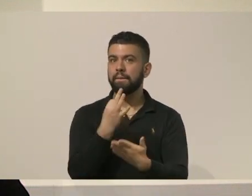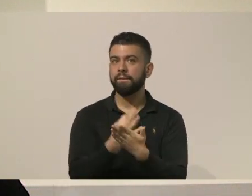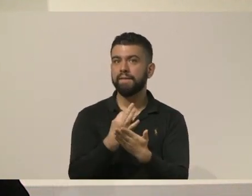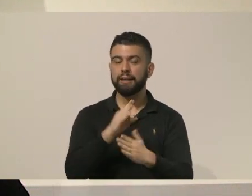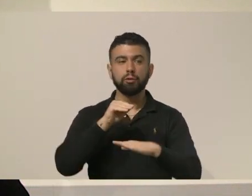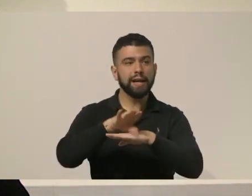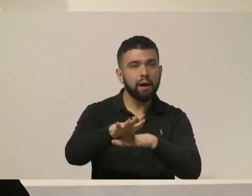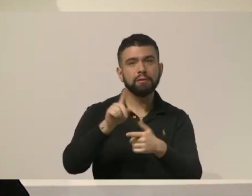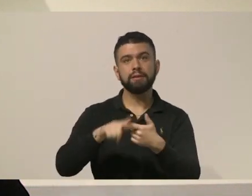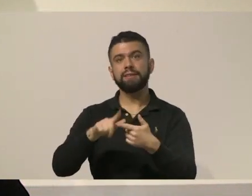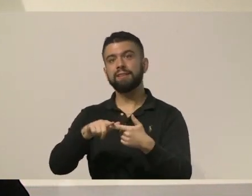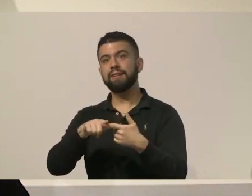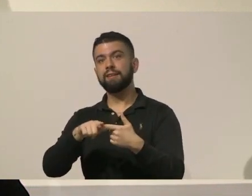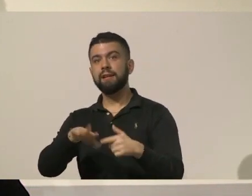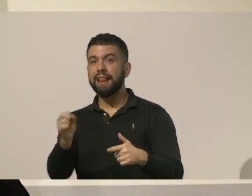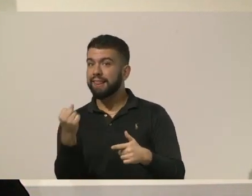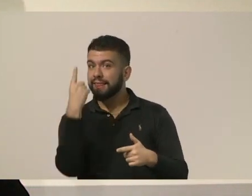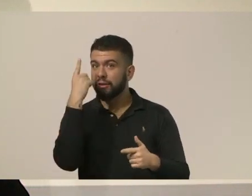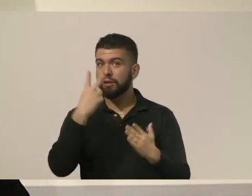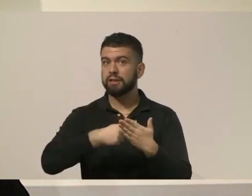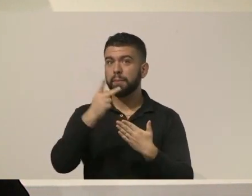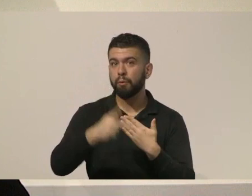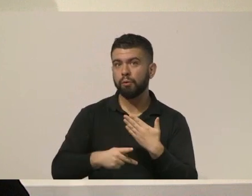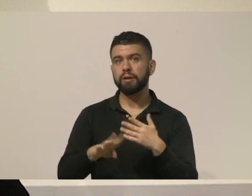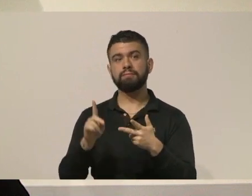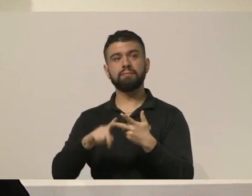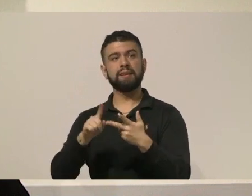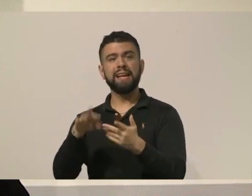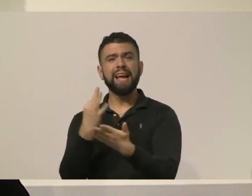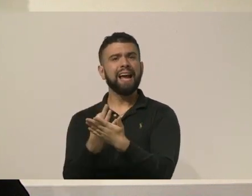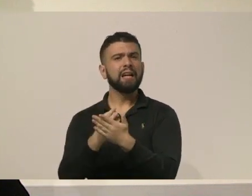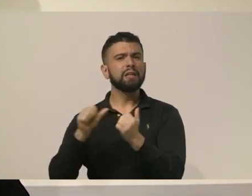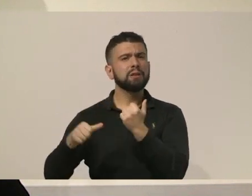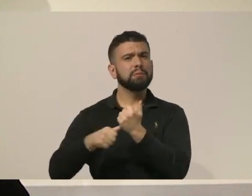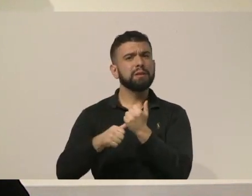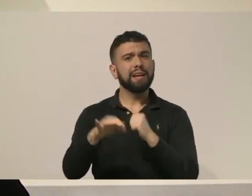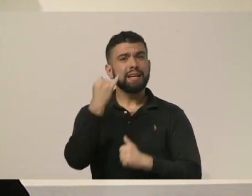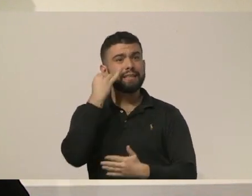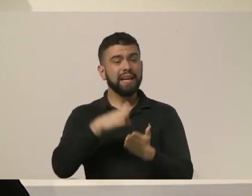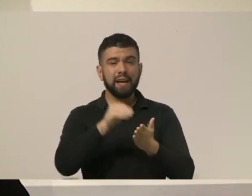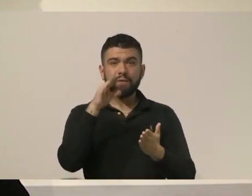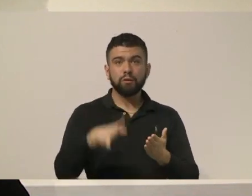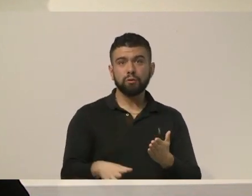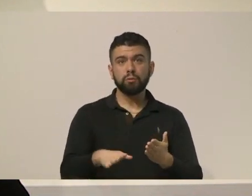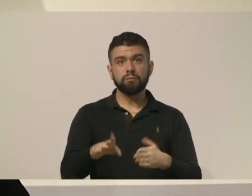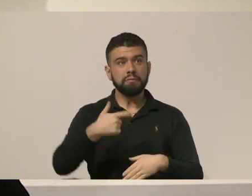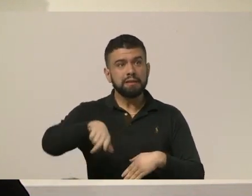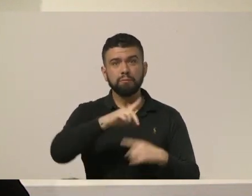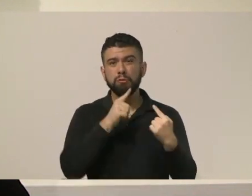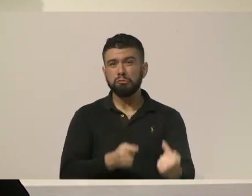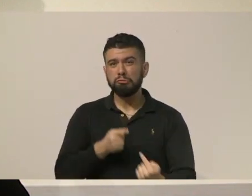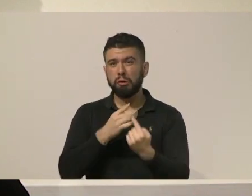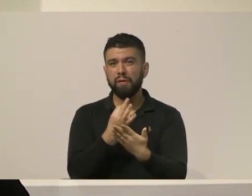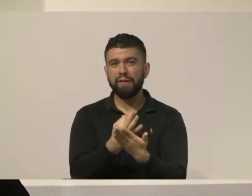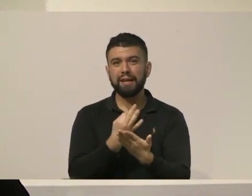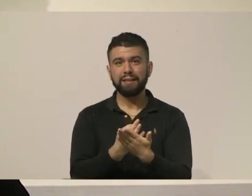and really necessary academic supports, because many of our students who struggle financially correlate highly with those who are struggling academically.